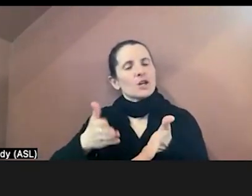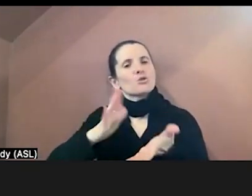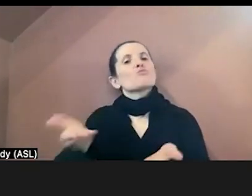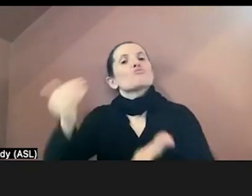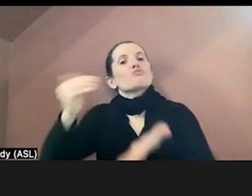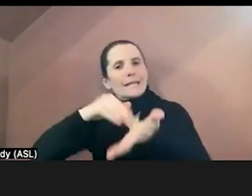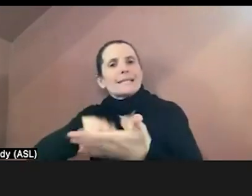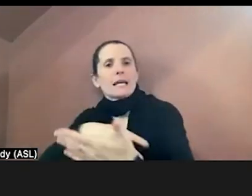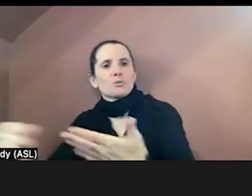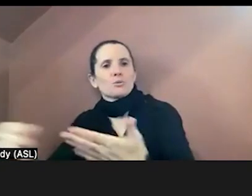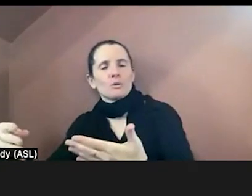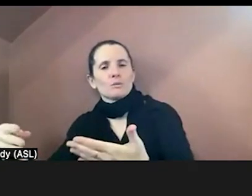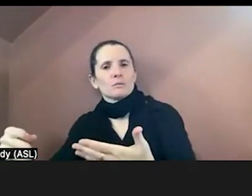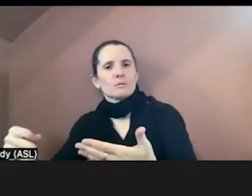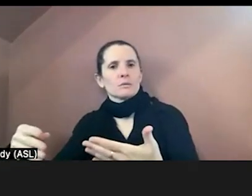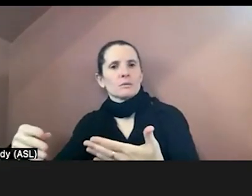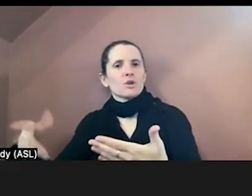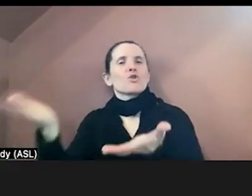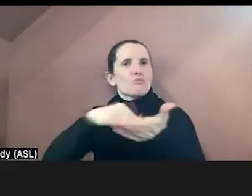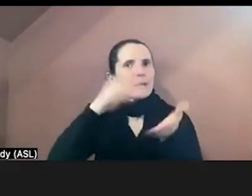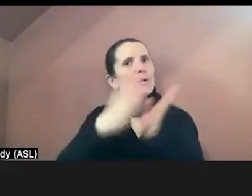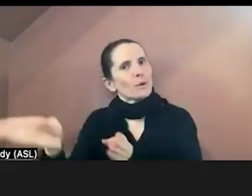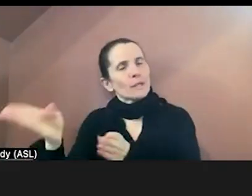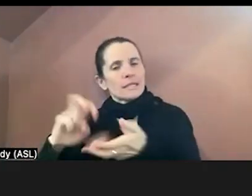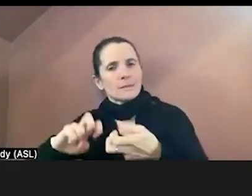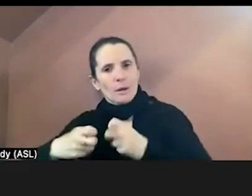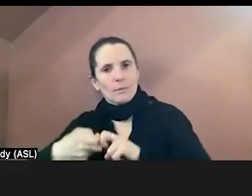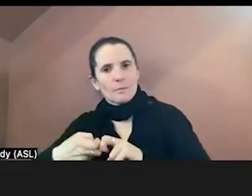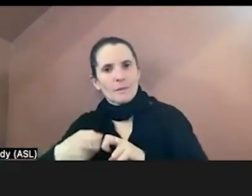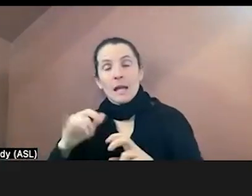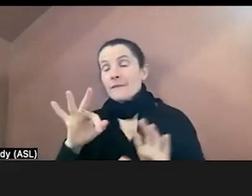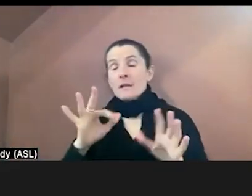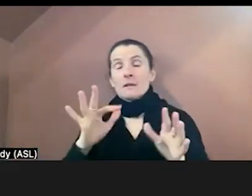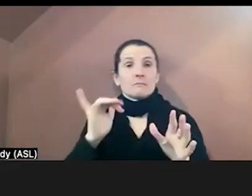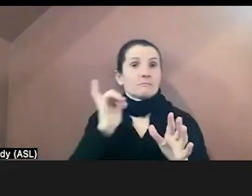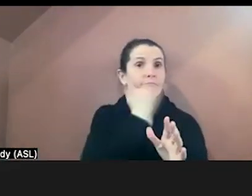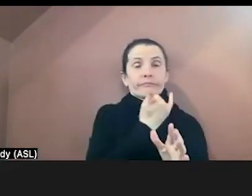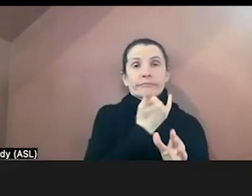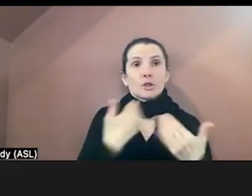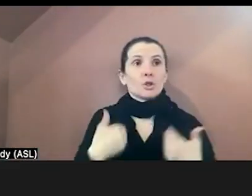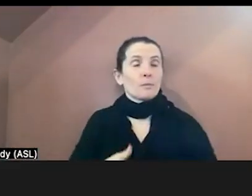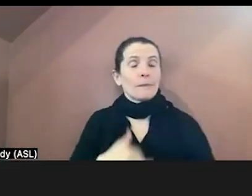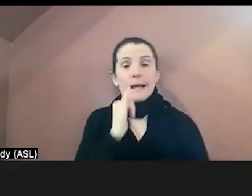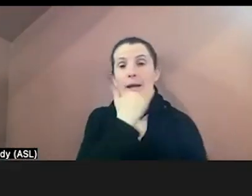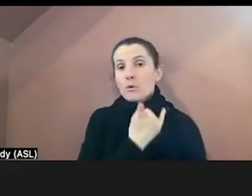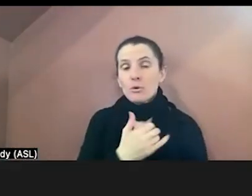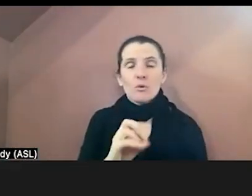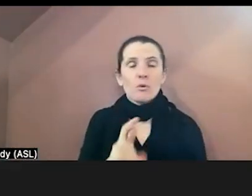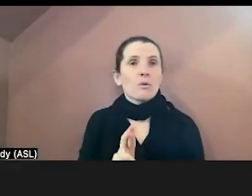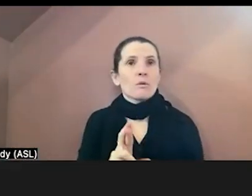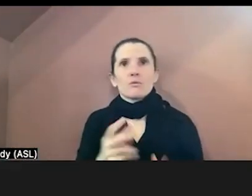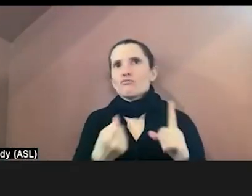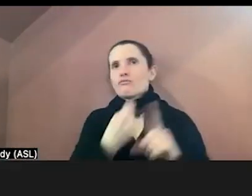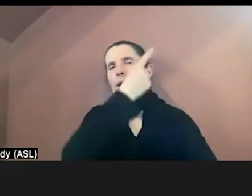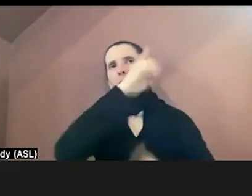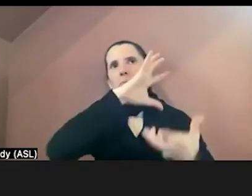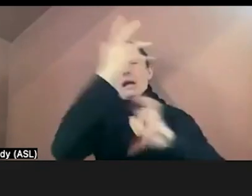the reorganization problems, if human error or like just random